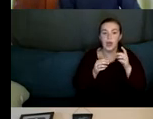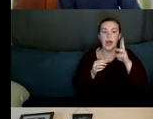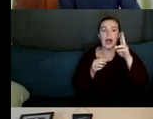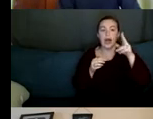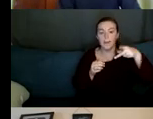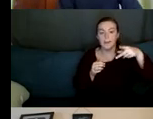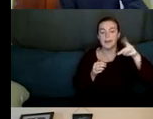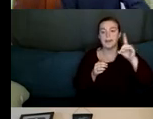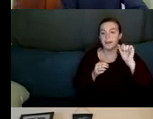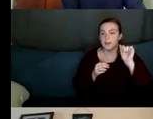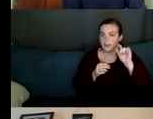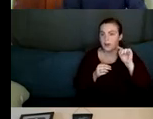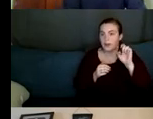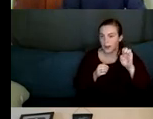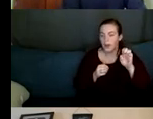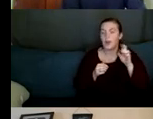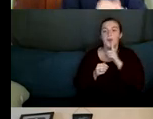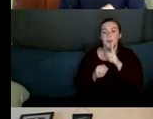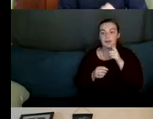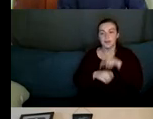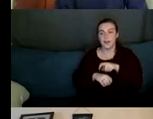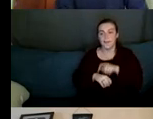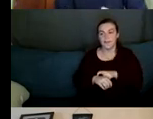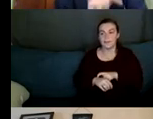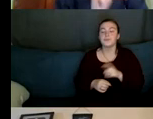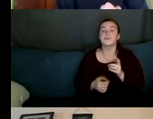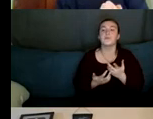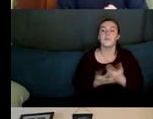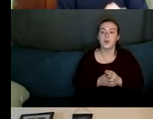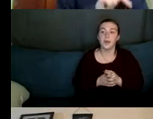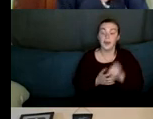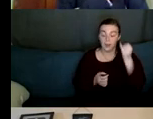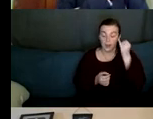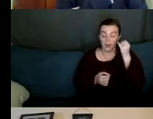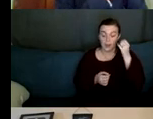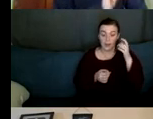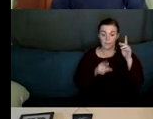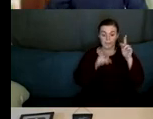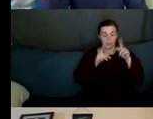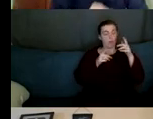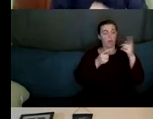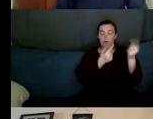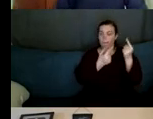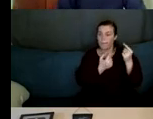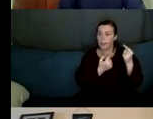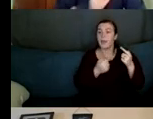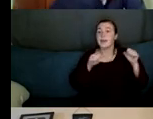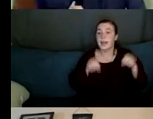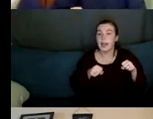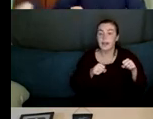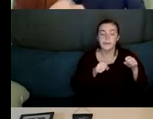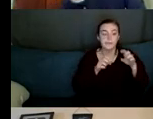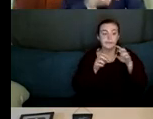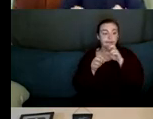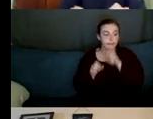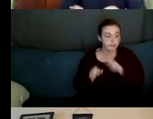are captured. And also attendees can take that calendar item and export it to their own Google